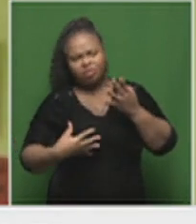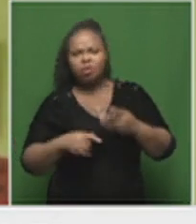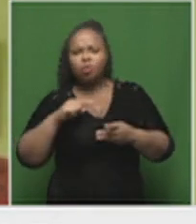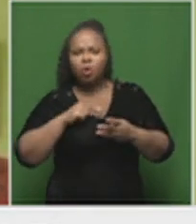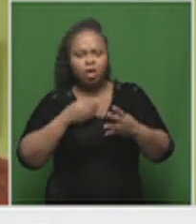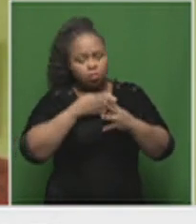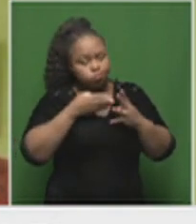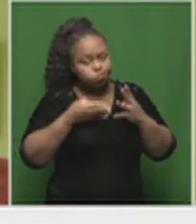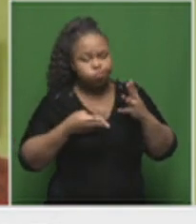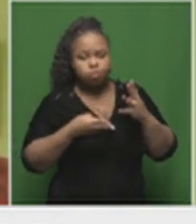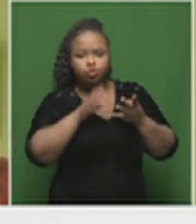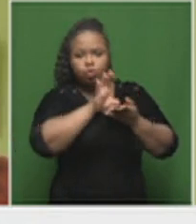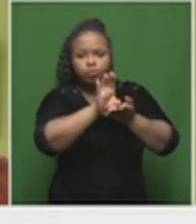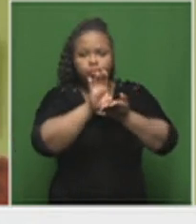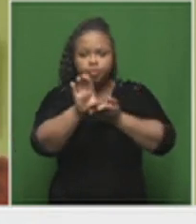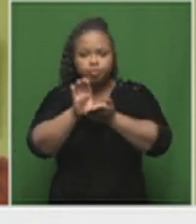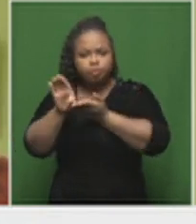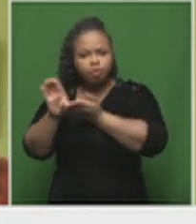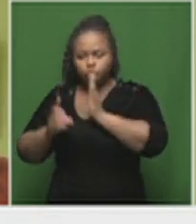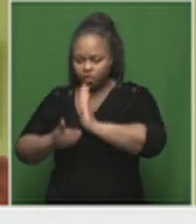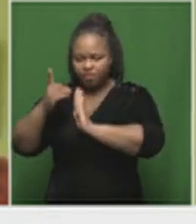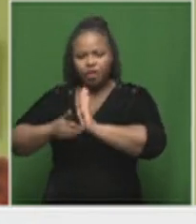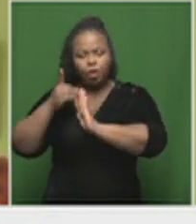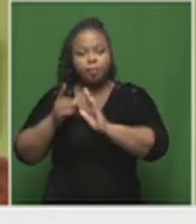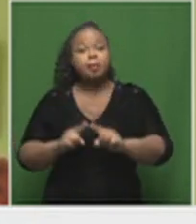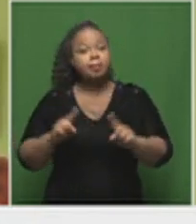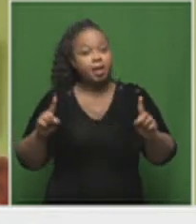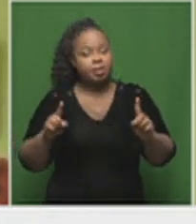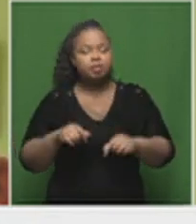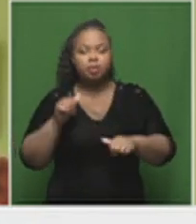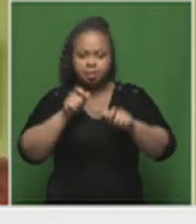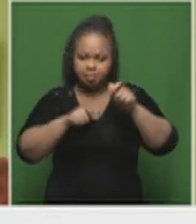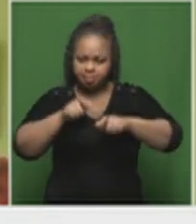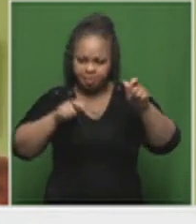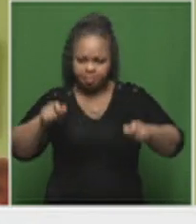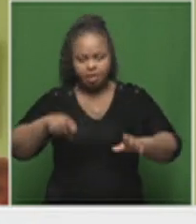for development. But of course, the participation of people is quite critical. We need